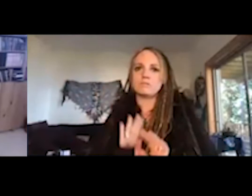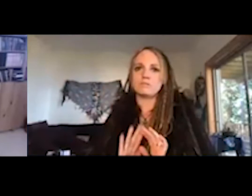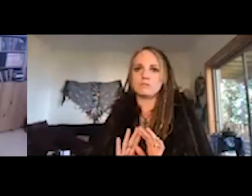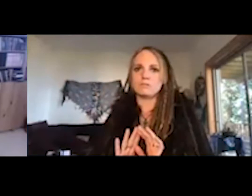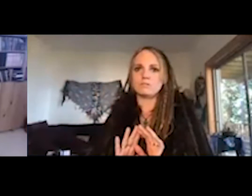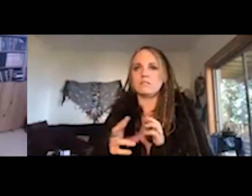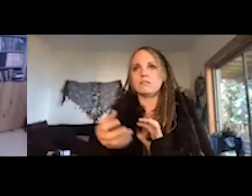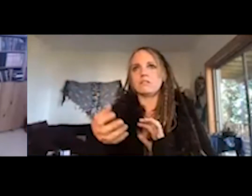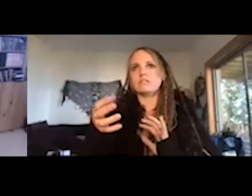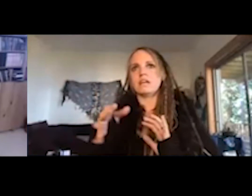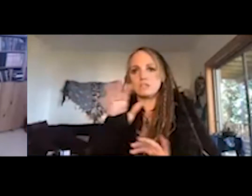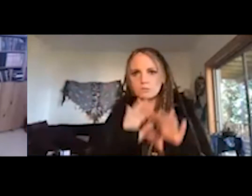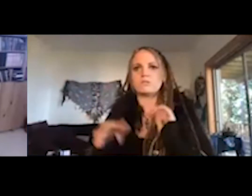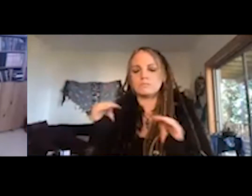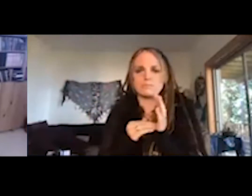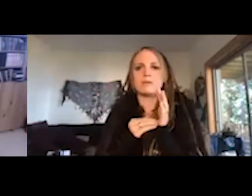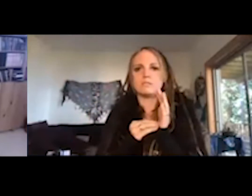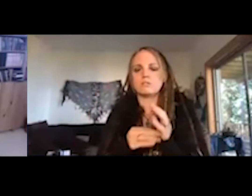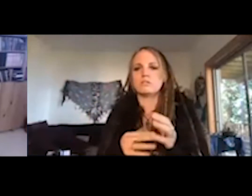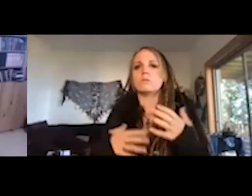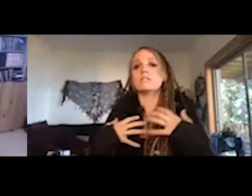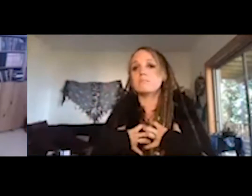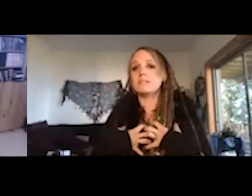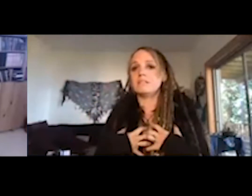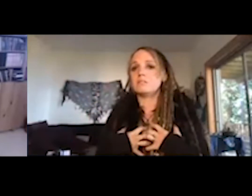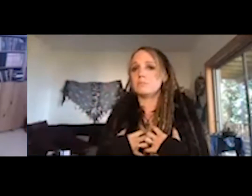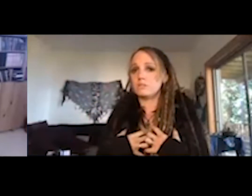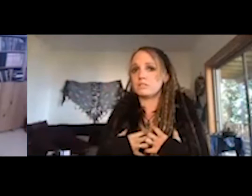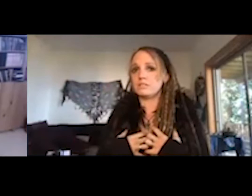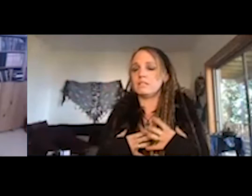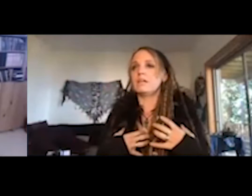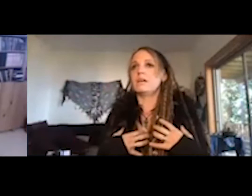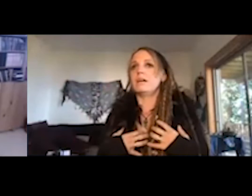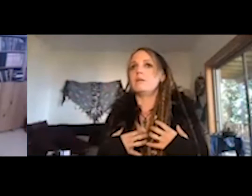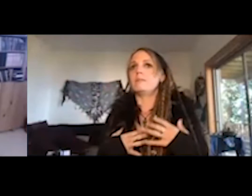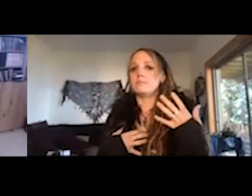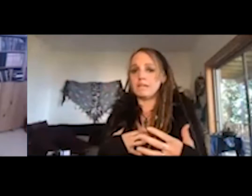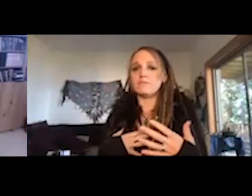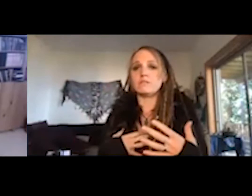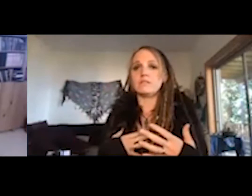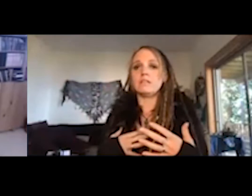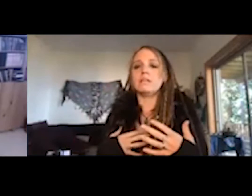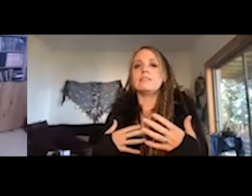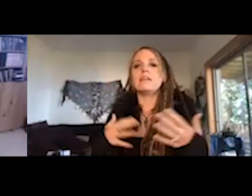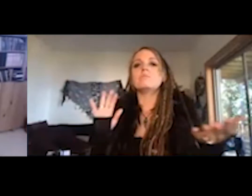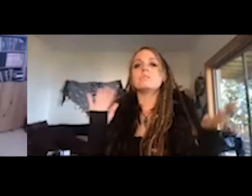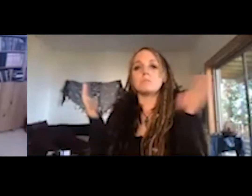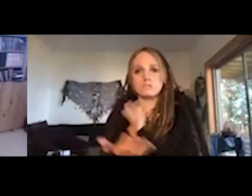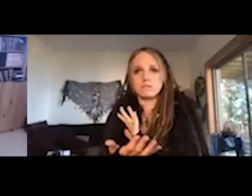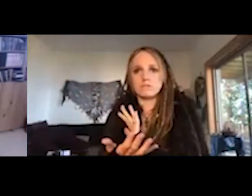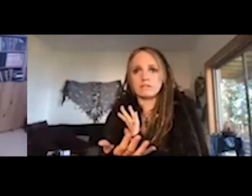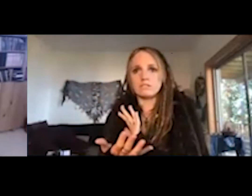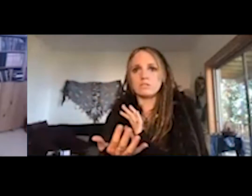counter to his goal, either it's an actual obstacle or it's something he does emotionally, like behaviorally, then we